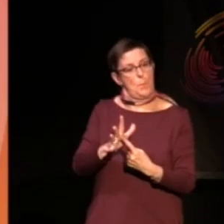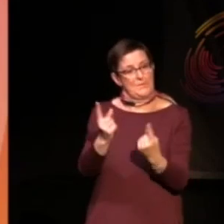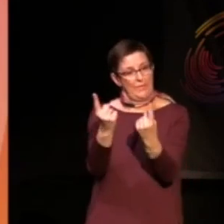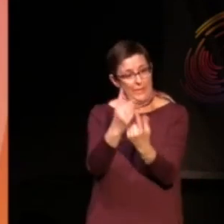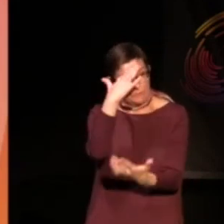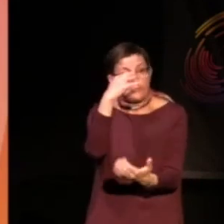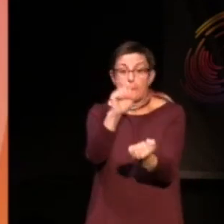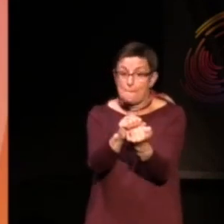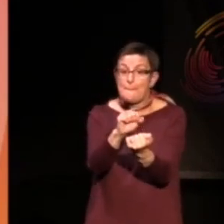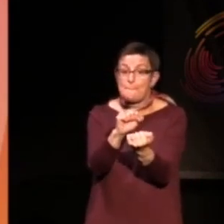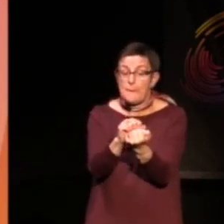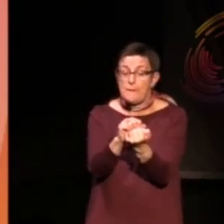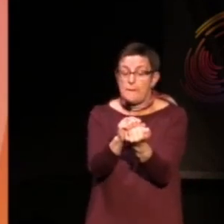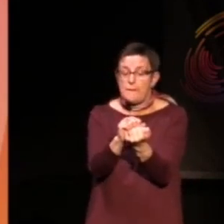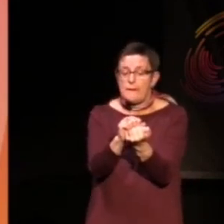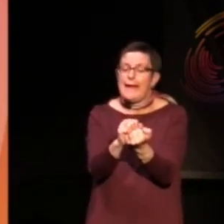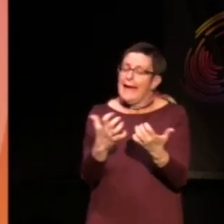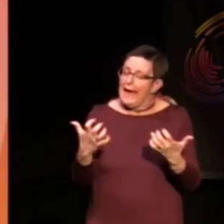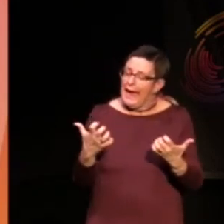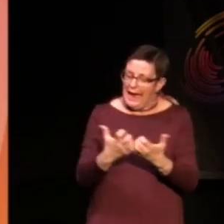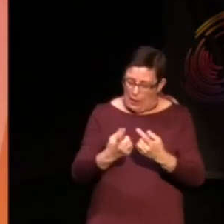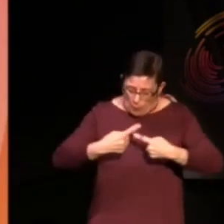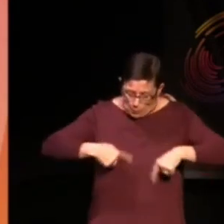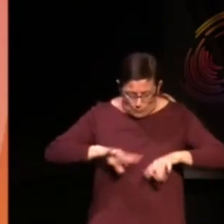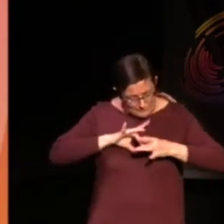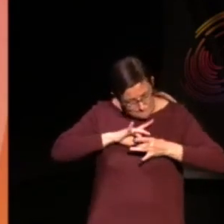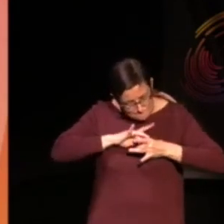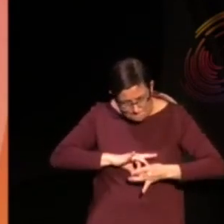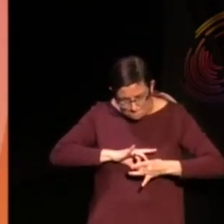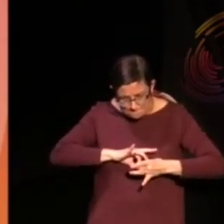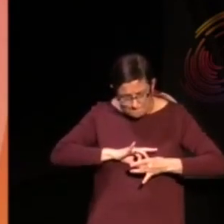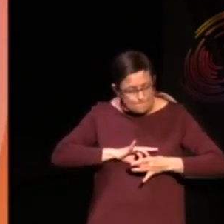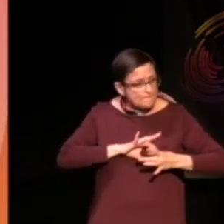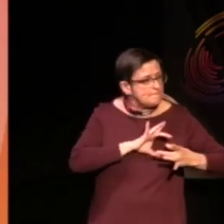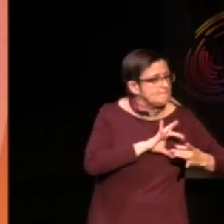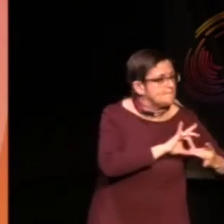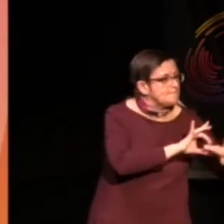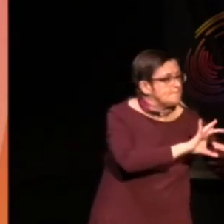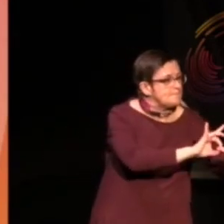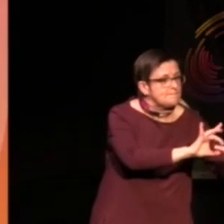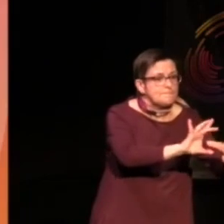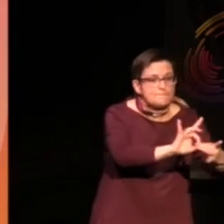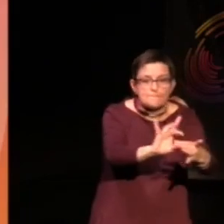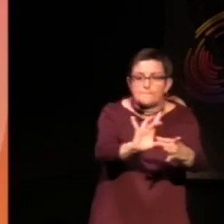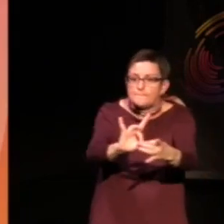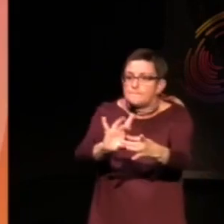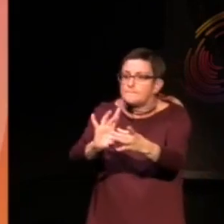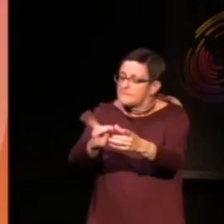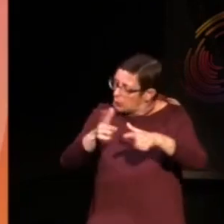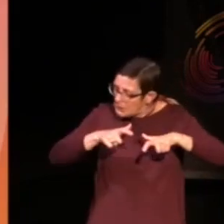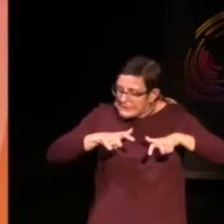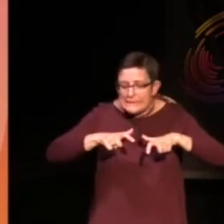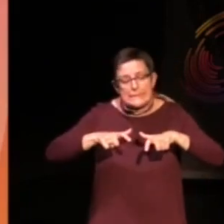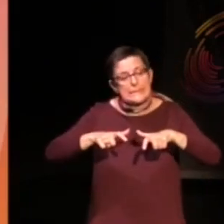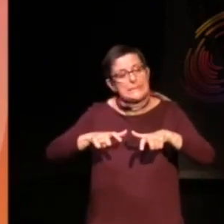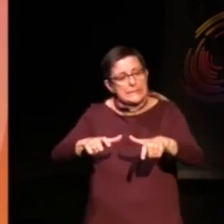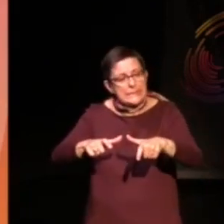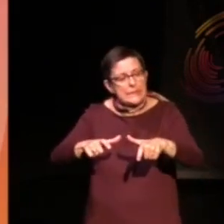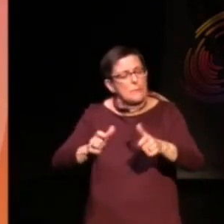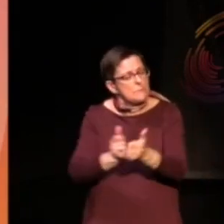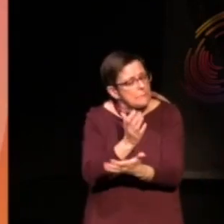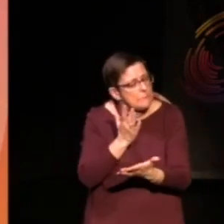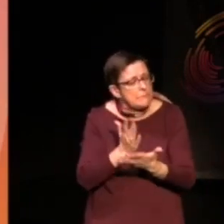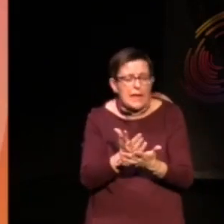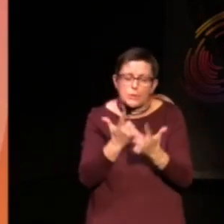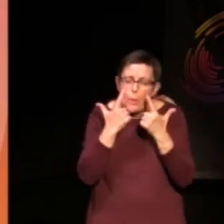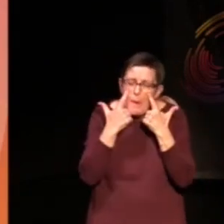to remember. How do we keep these connections alive? How do we make sure that we continue to care?